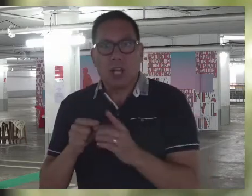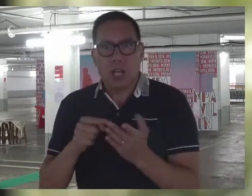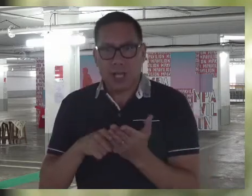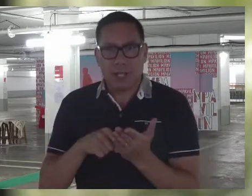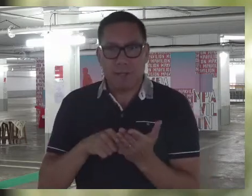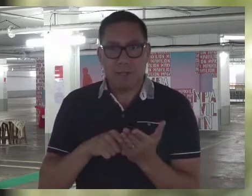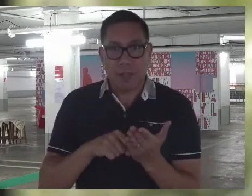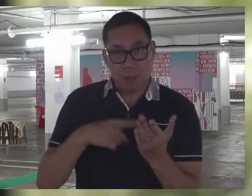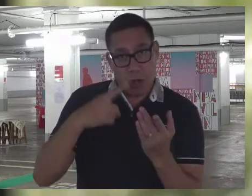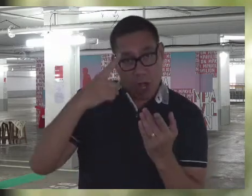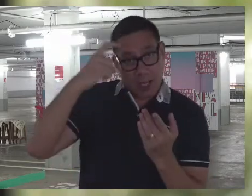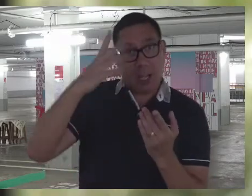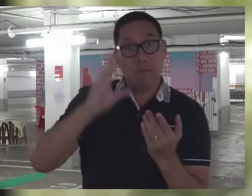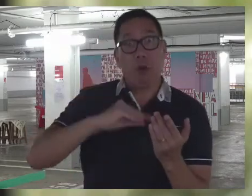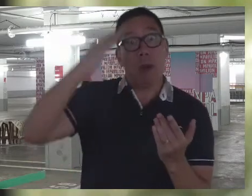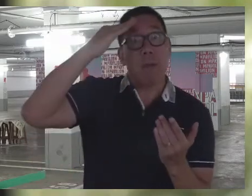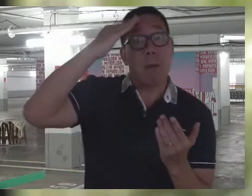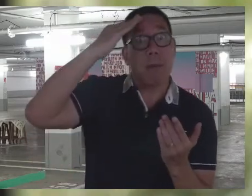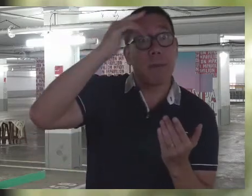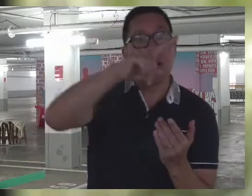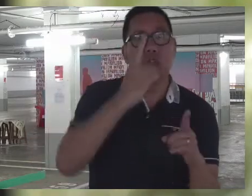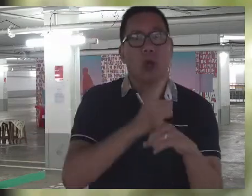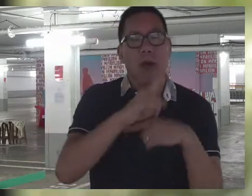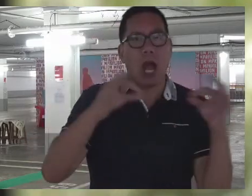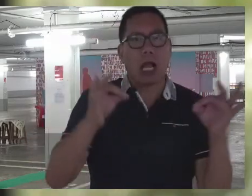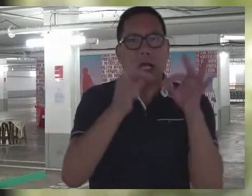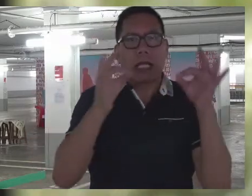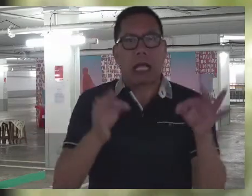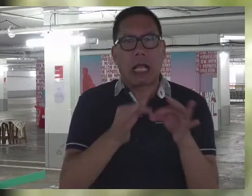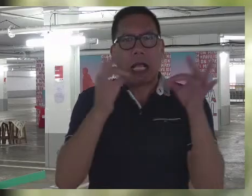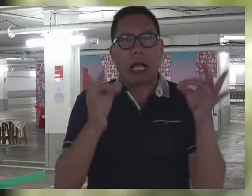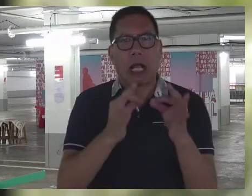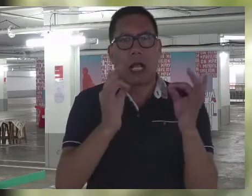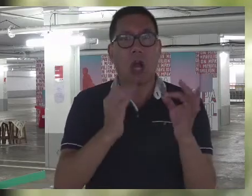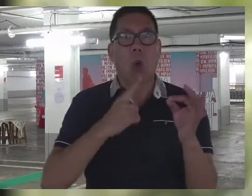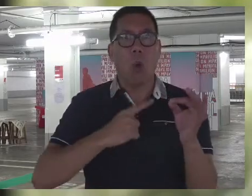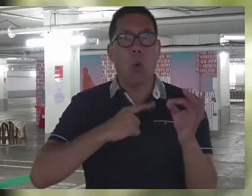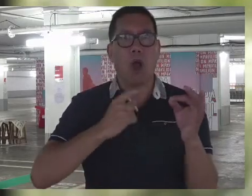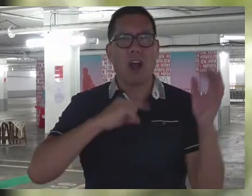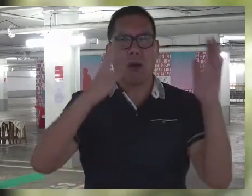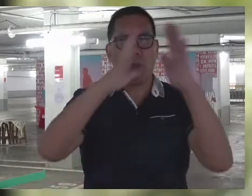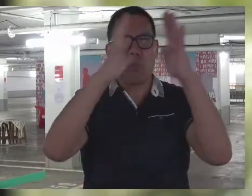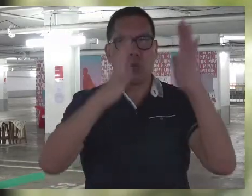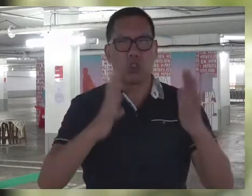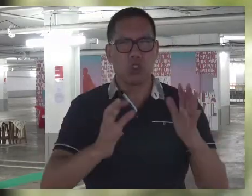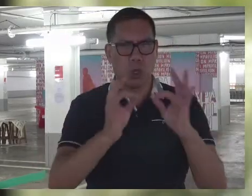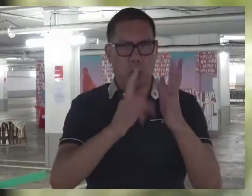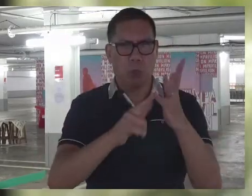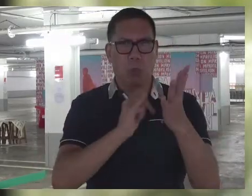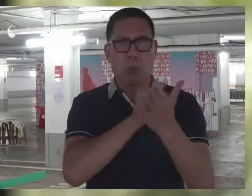from my mother talking about her garden suffering under the bushfires.